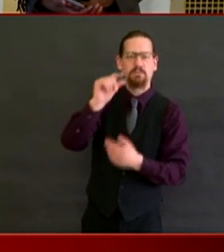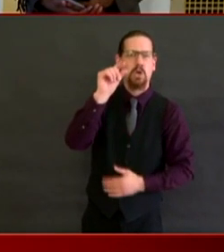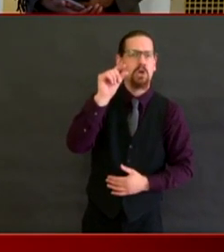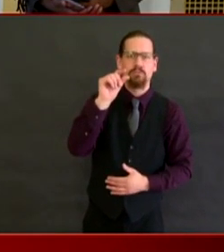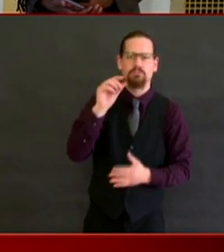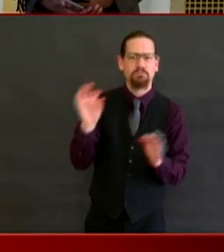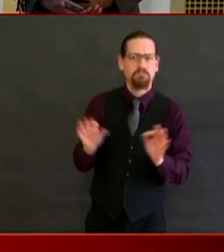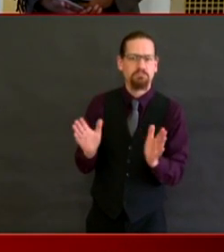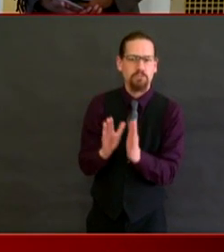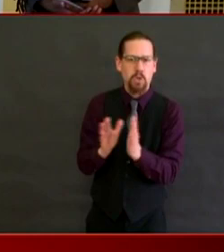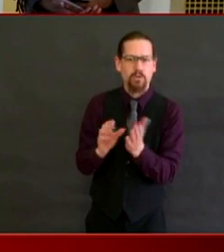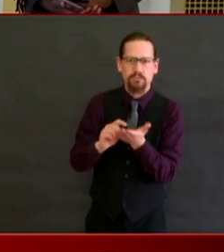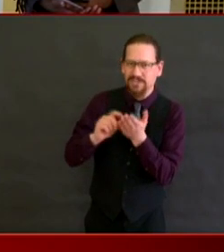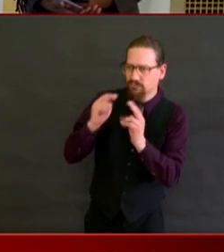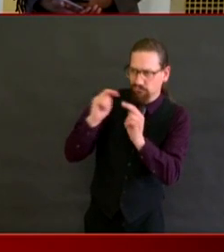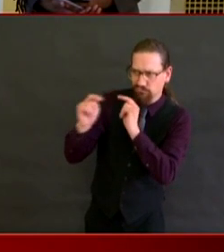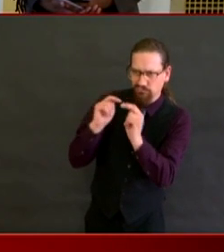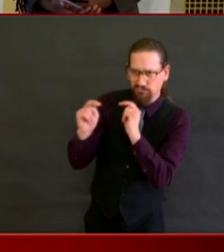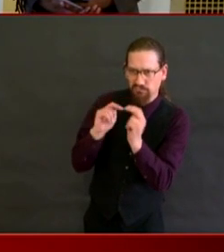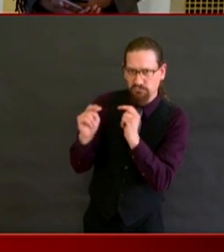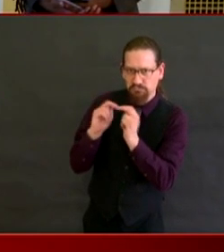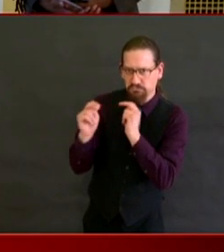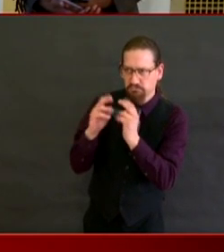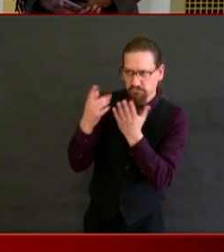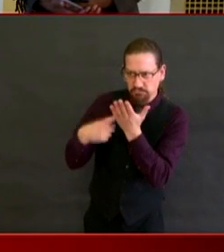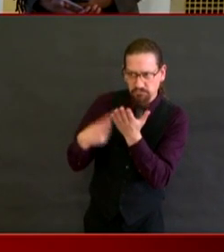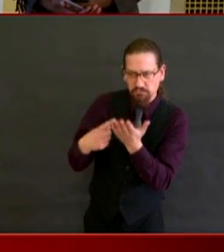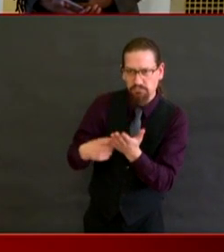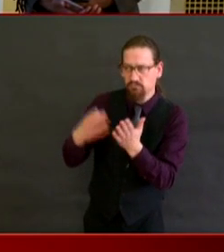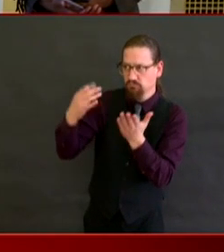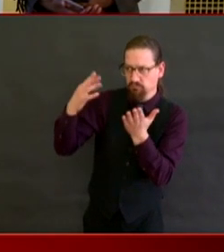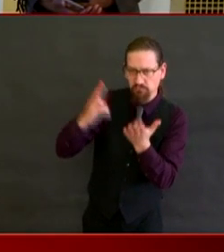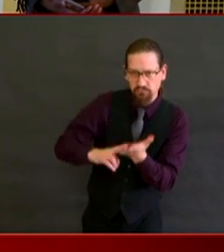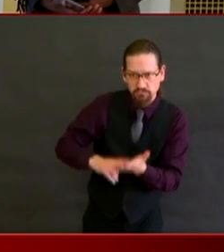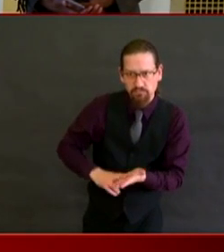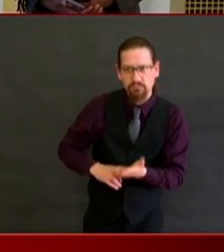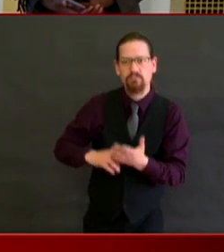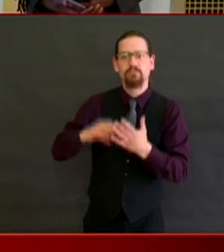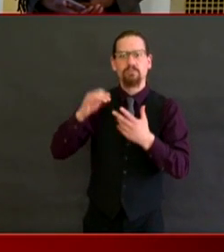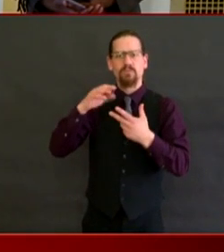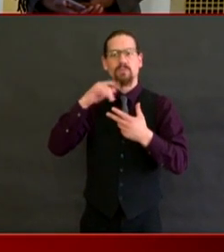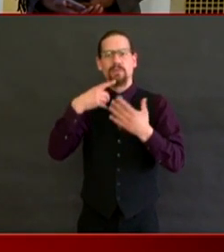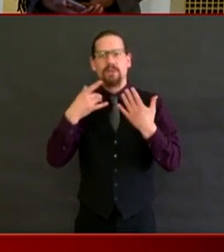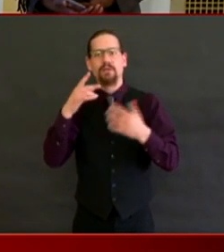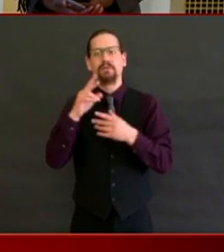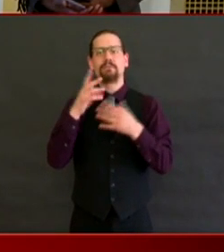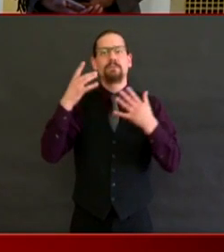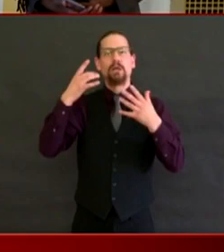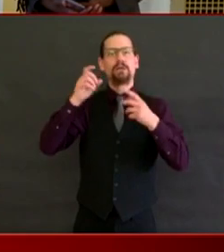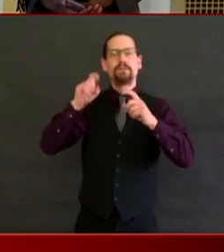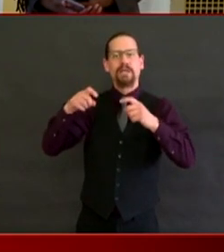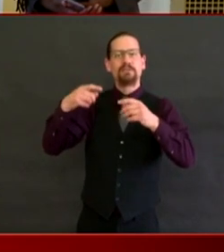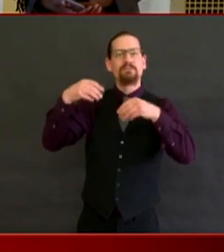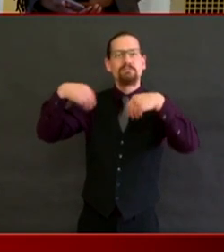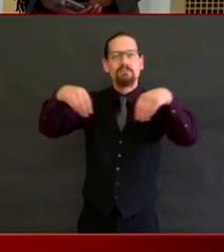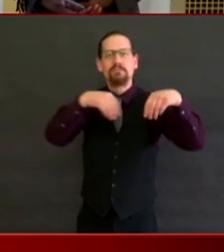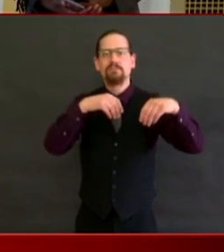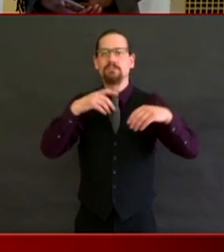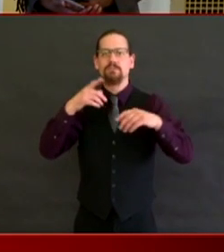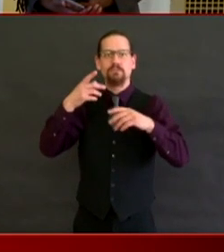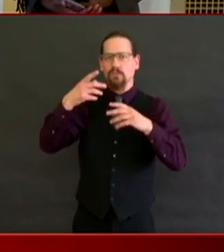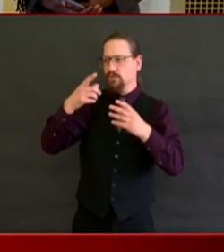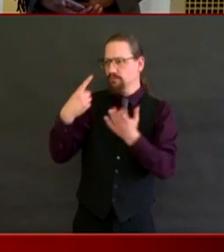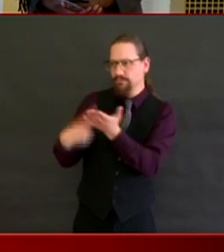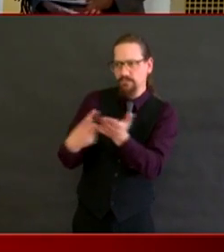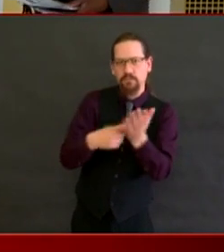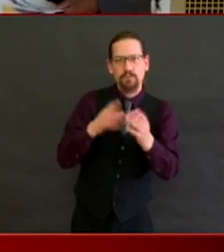both the three sites, along with all the relevant and associated vendors, and fully expect that those funds will be reimbursed through the federal